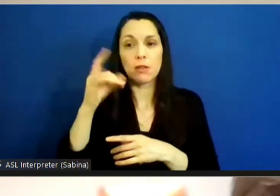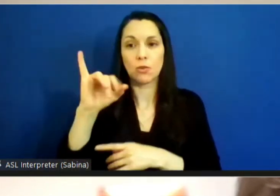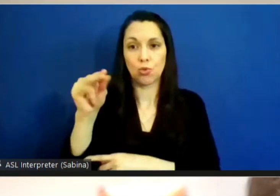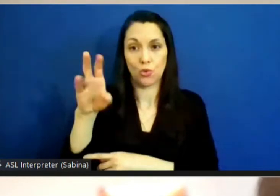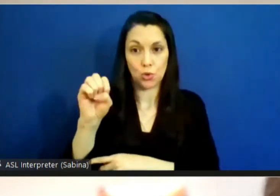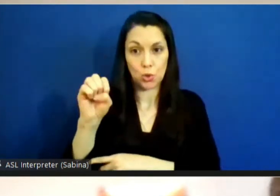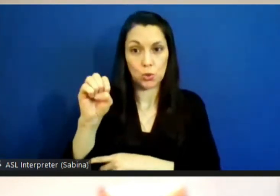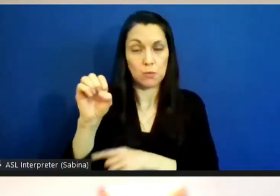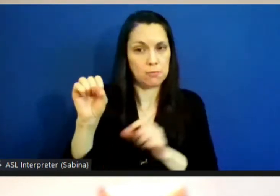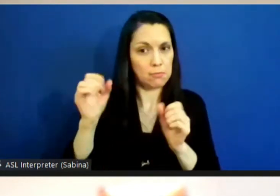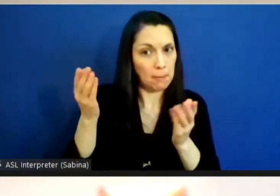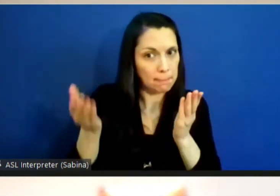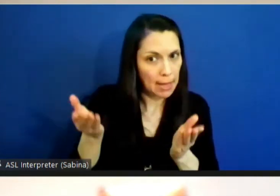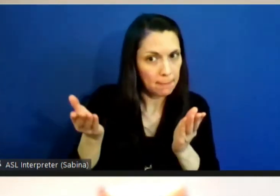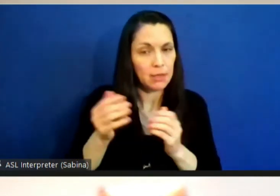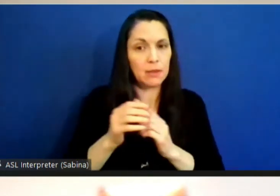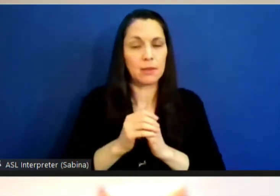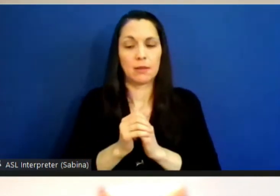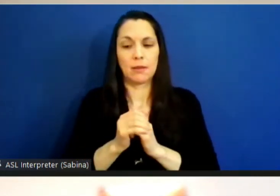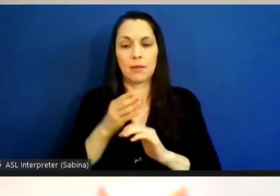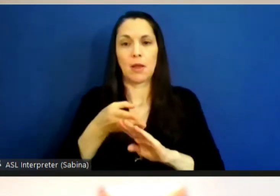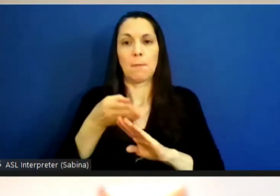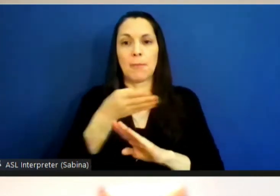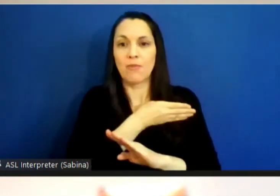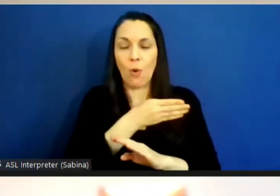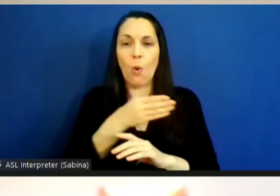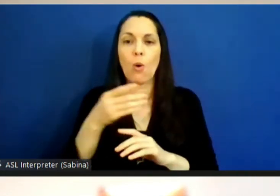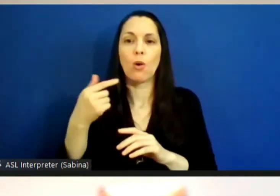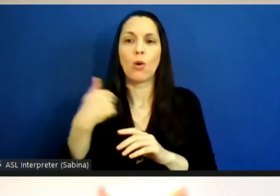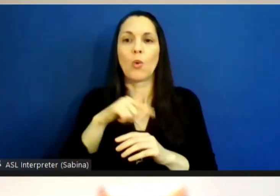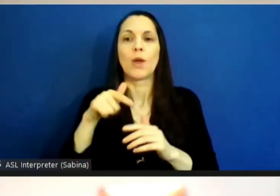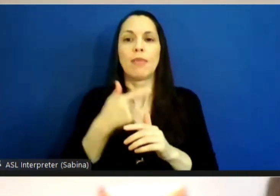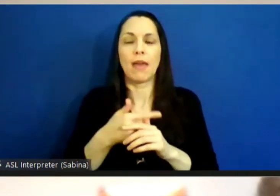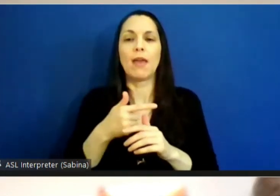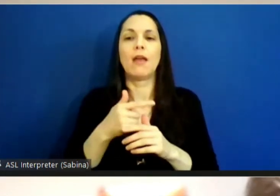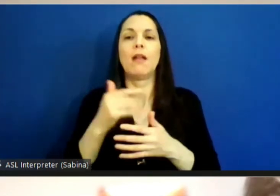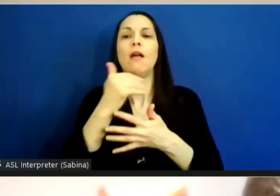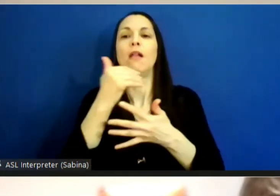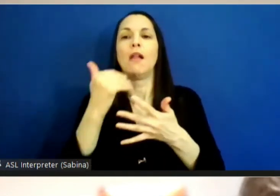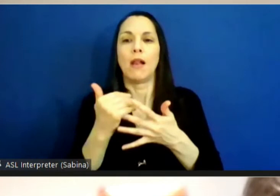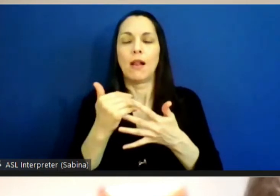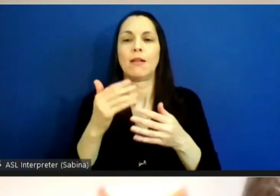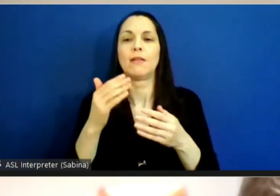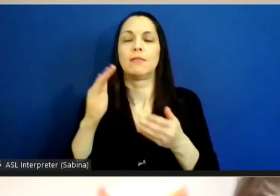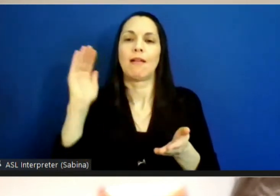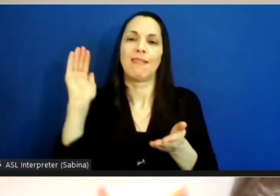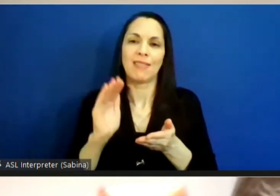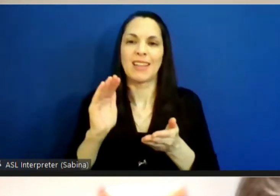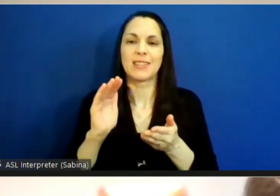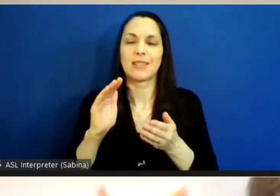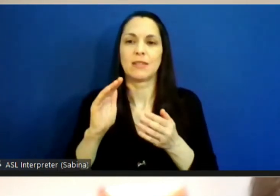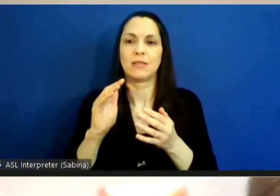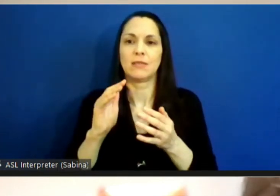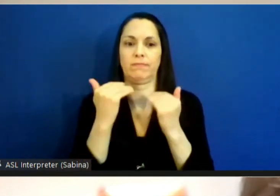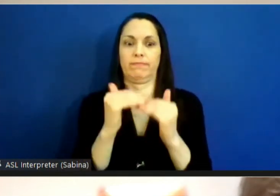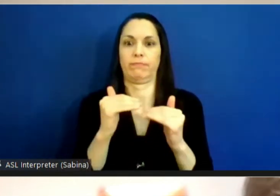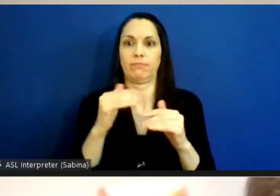well, before we move to a less restrictive entry into our public